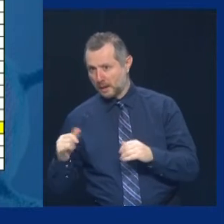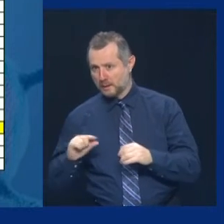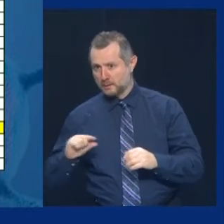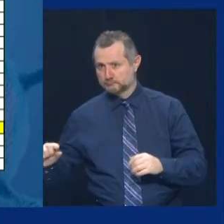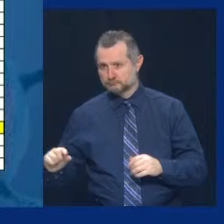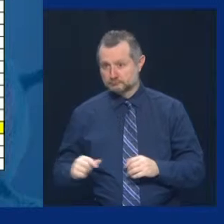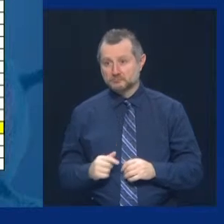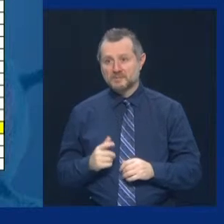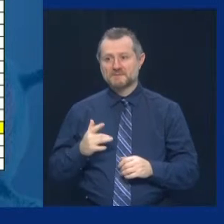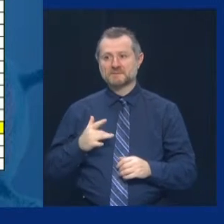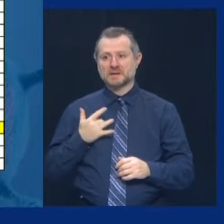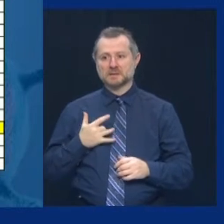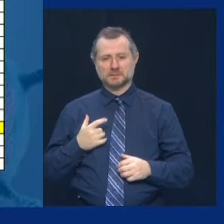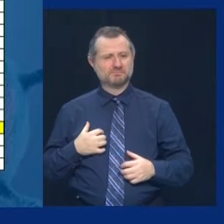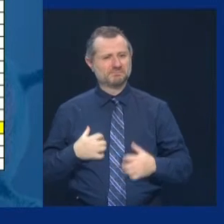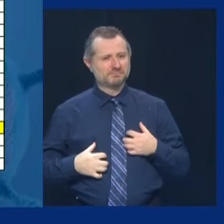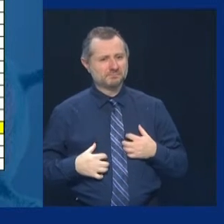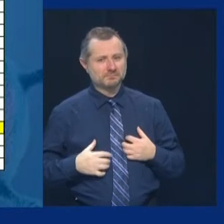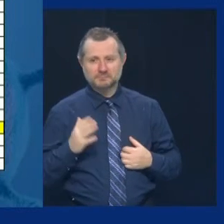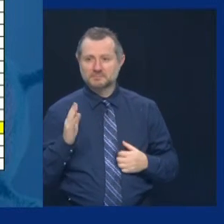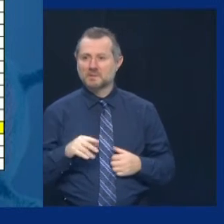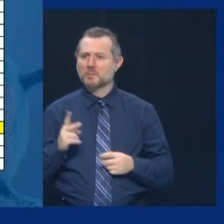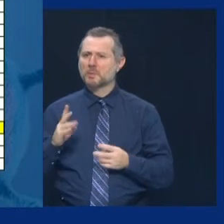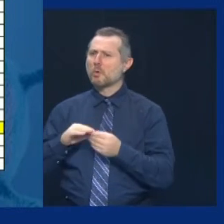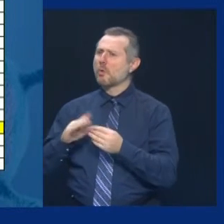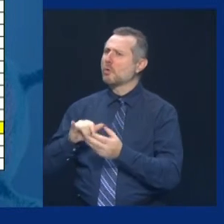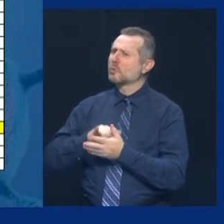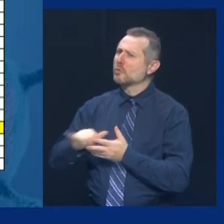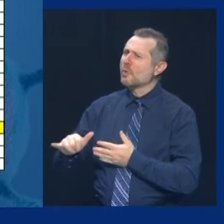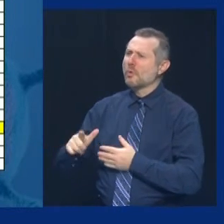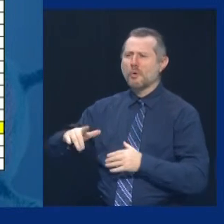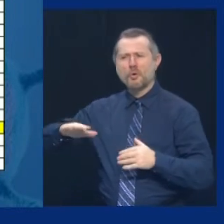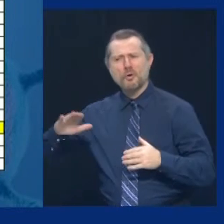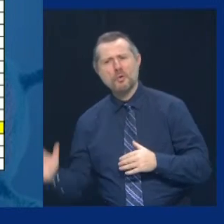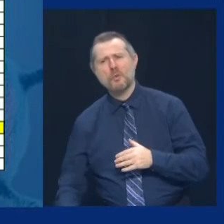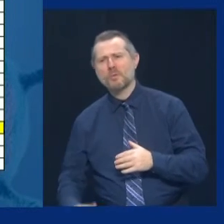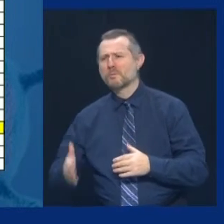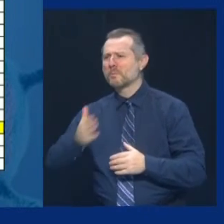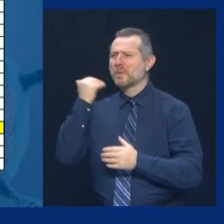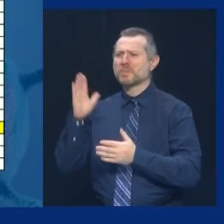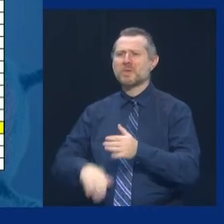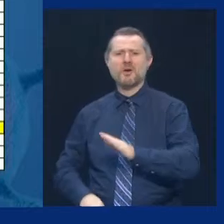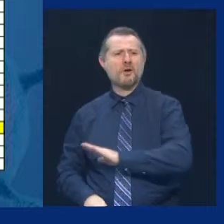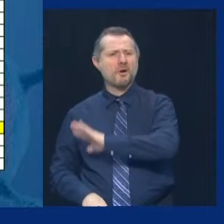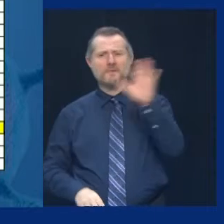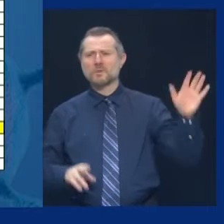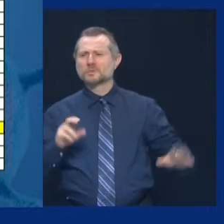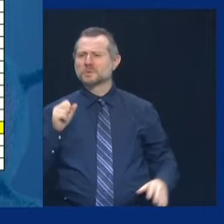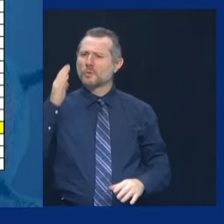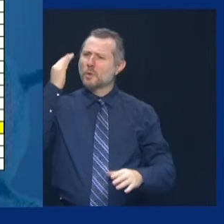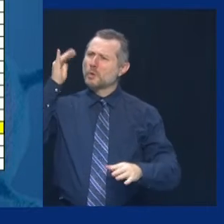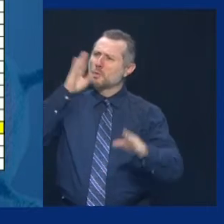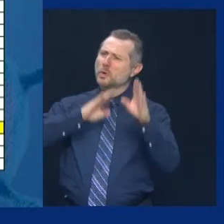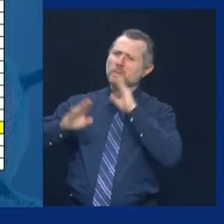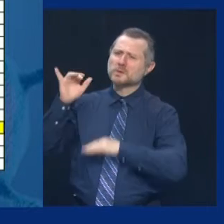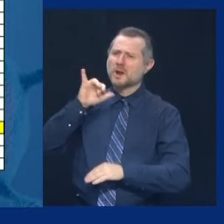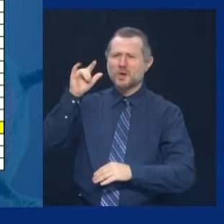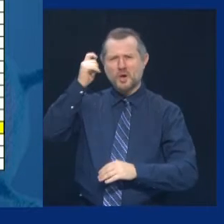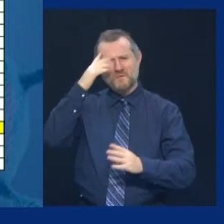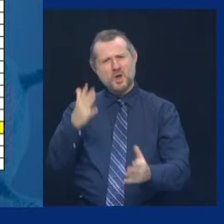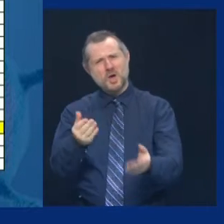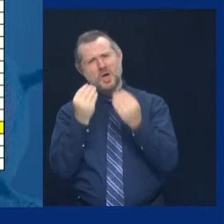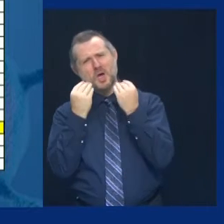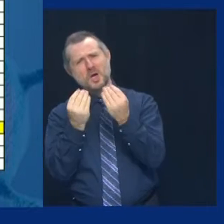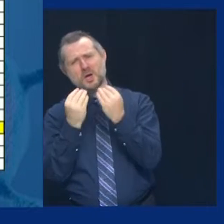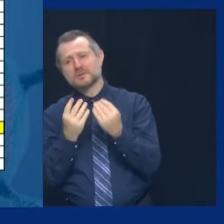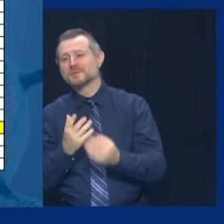New York State is doing so well compared to the nation. What are we worried about? Yeah, I understand that we are